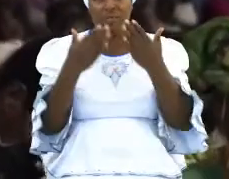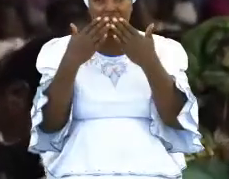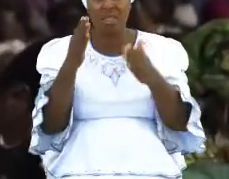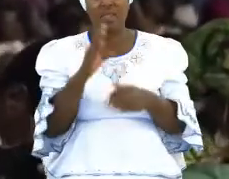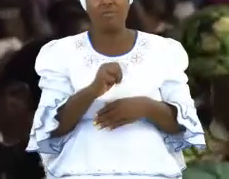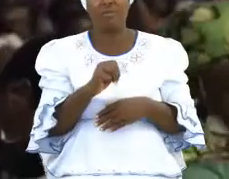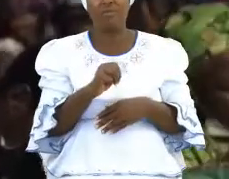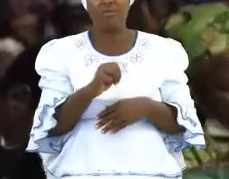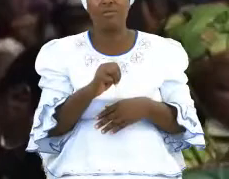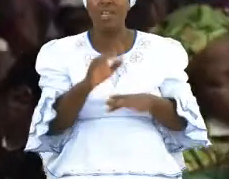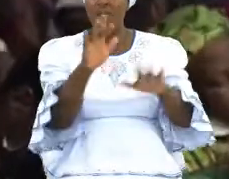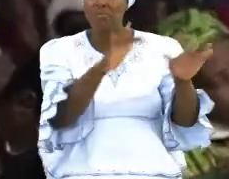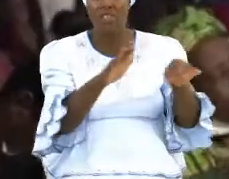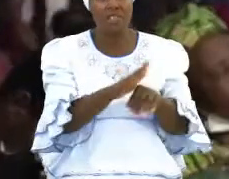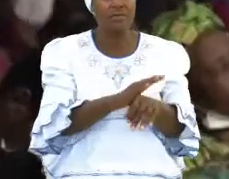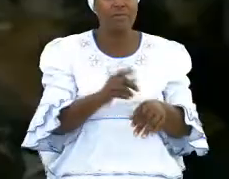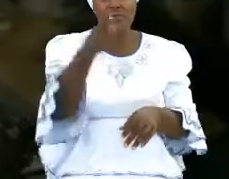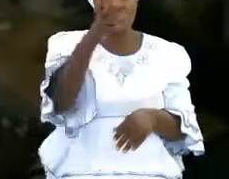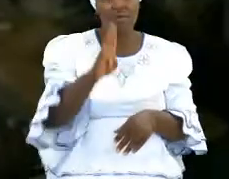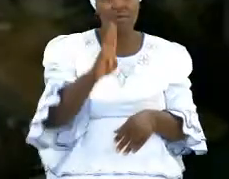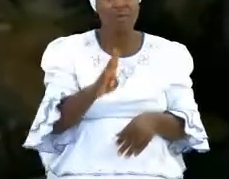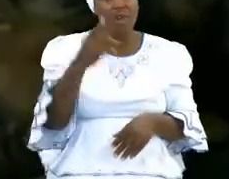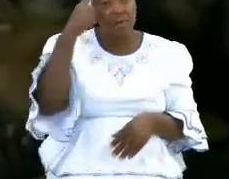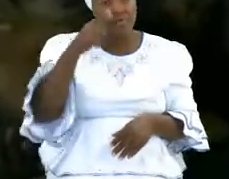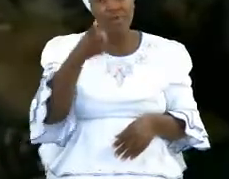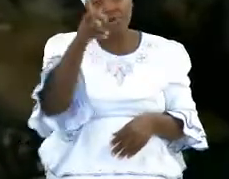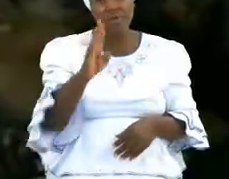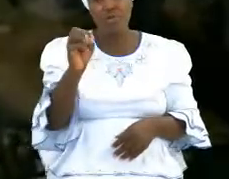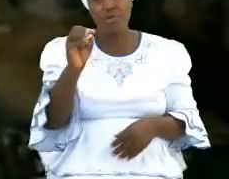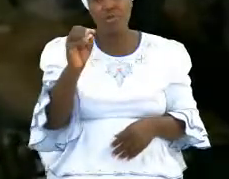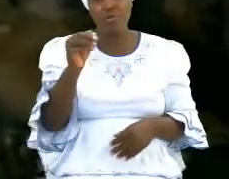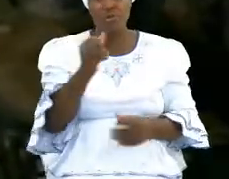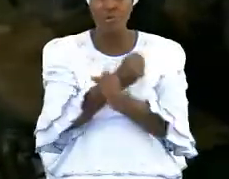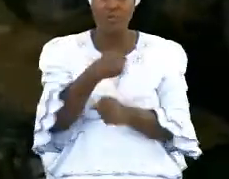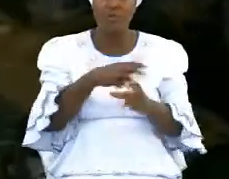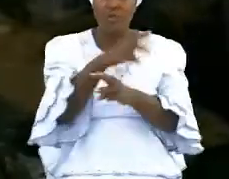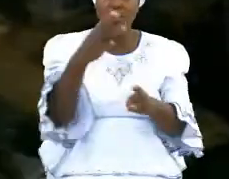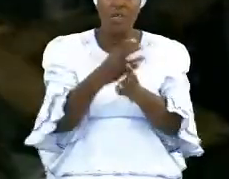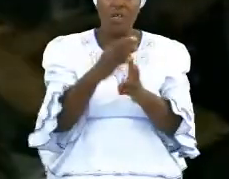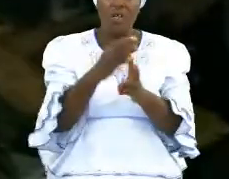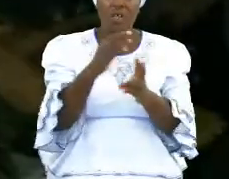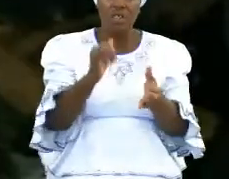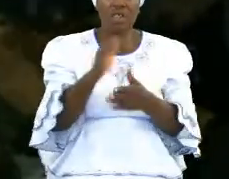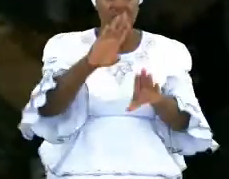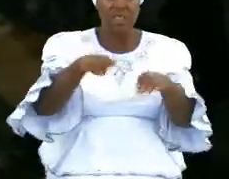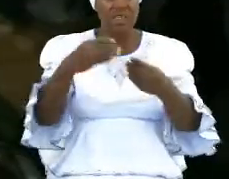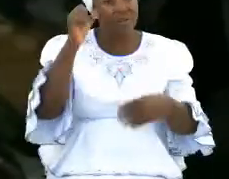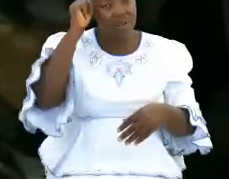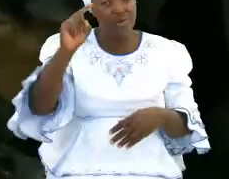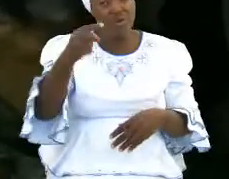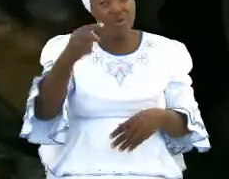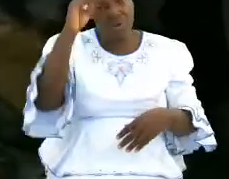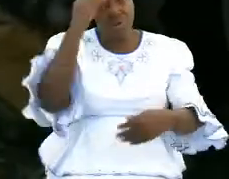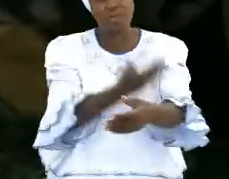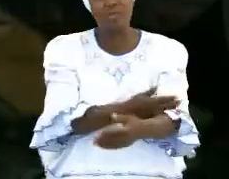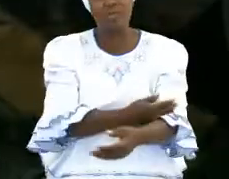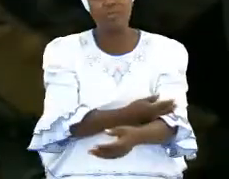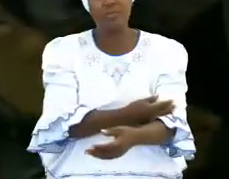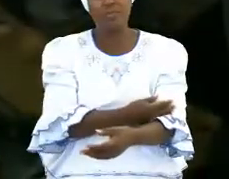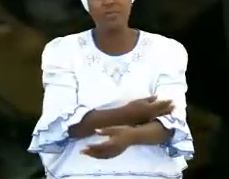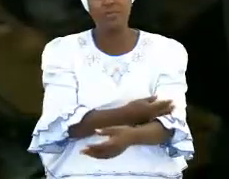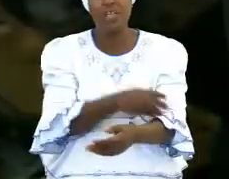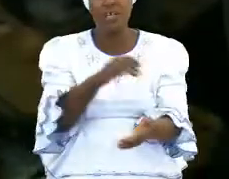Merciful God. For God so loved the world that he gave his only begotten Son,